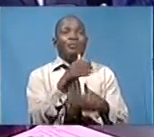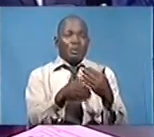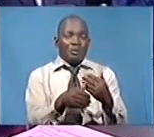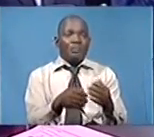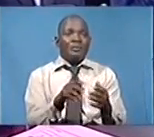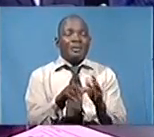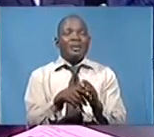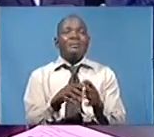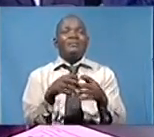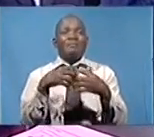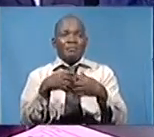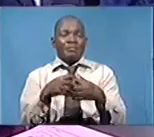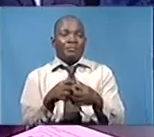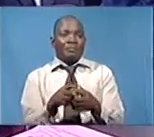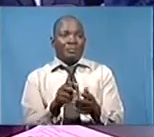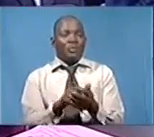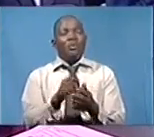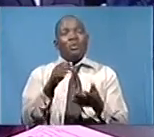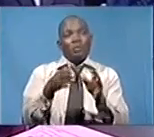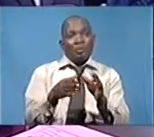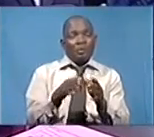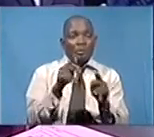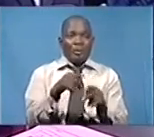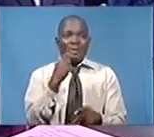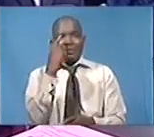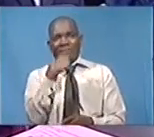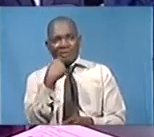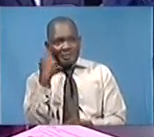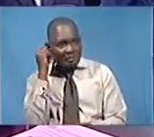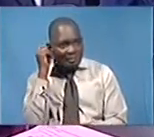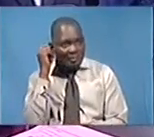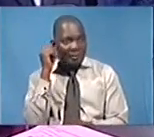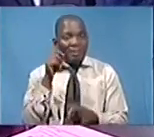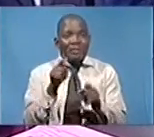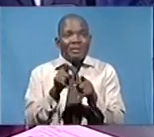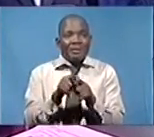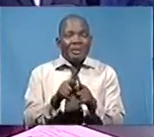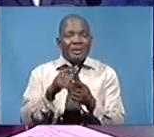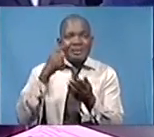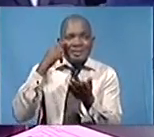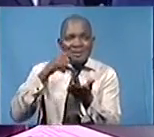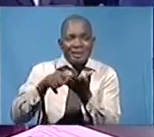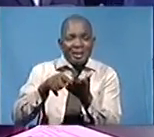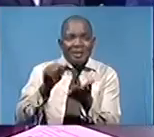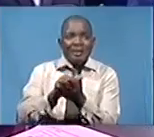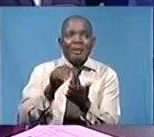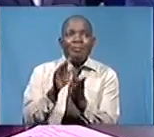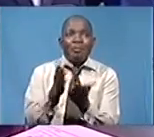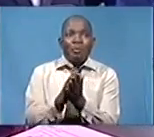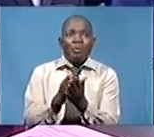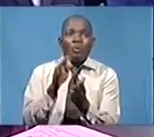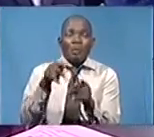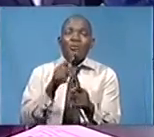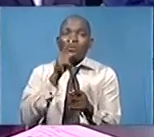biometric registration, compare it to the face of the person, and then to check in the biometric